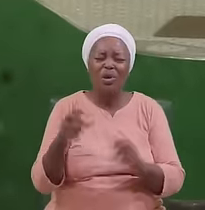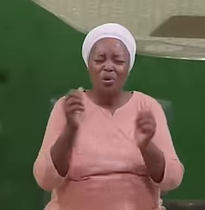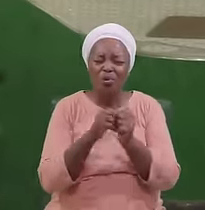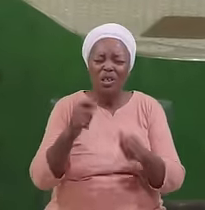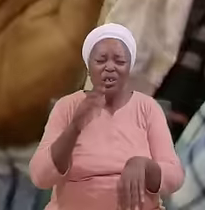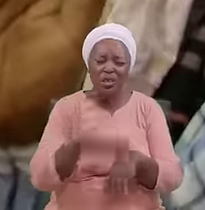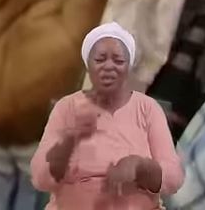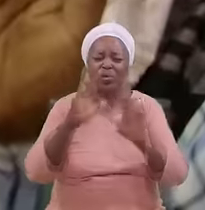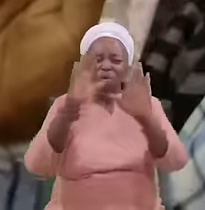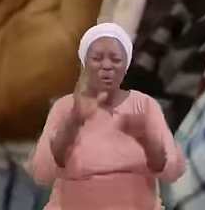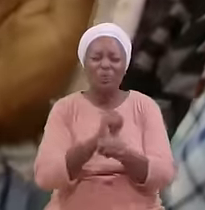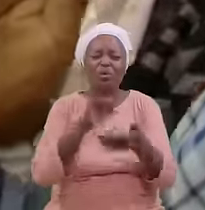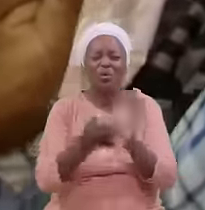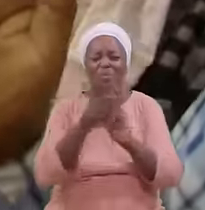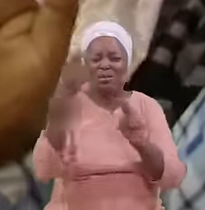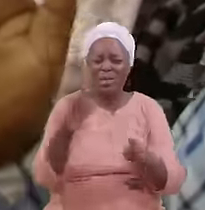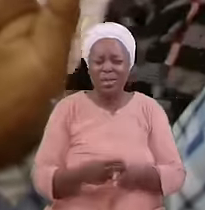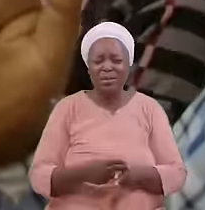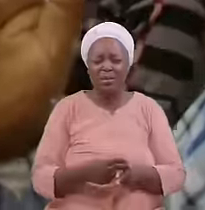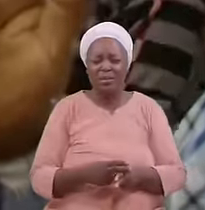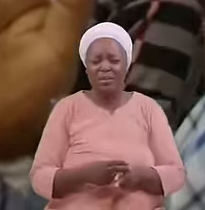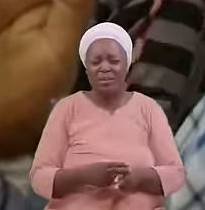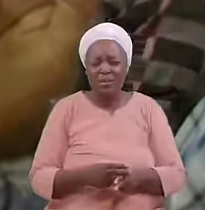touch of miracle.